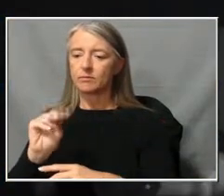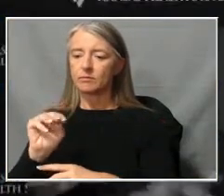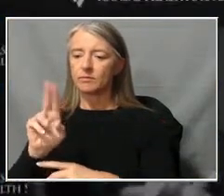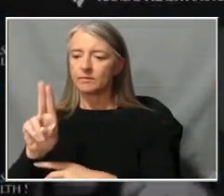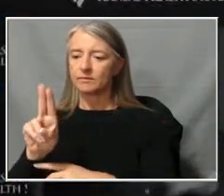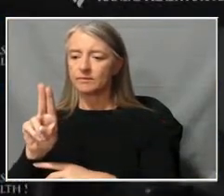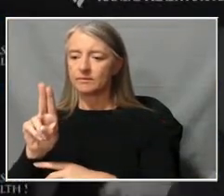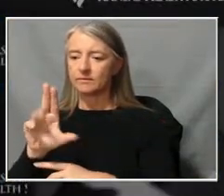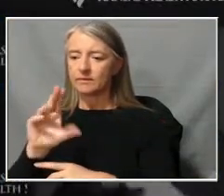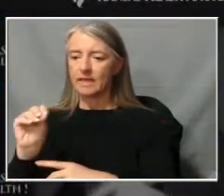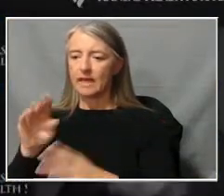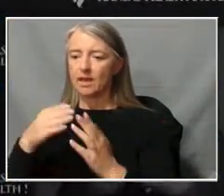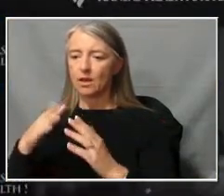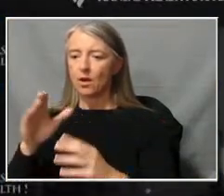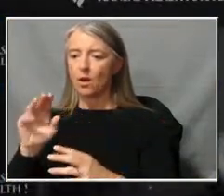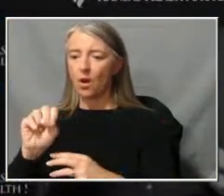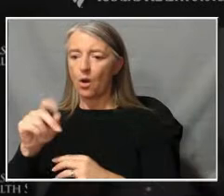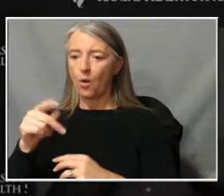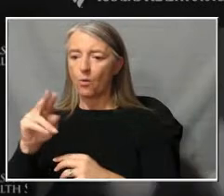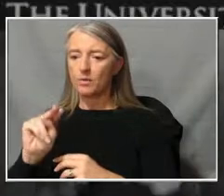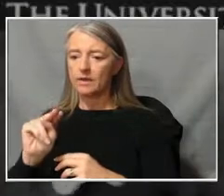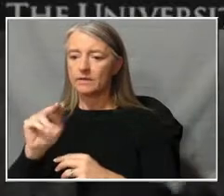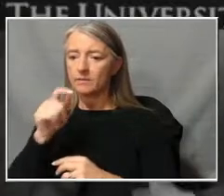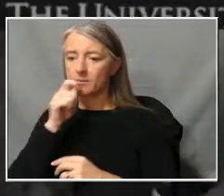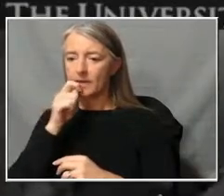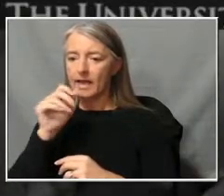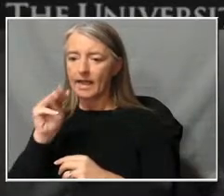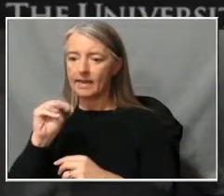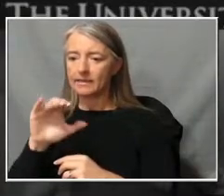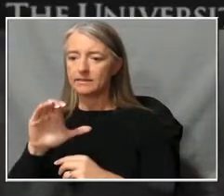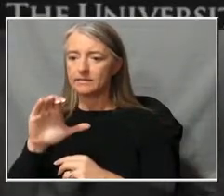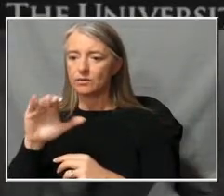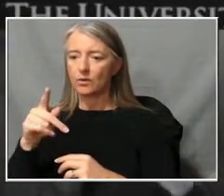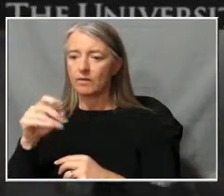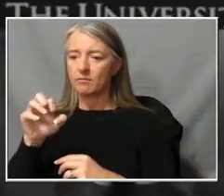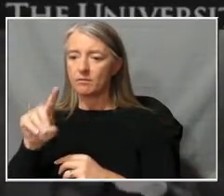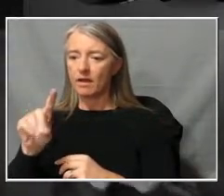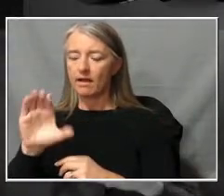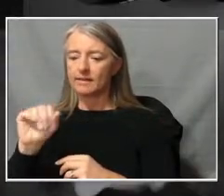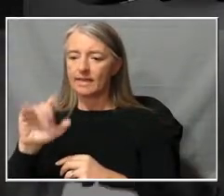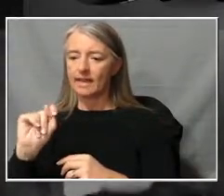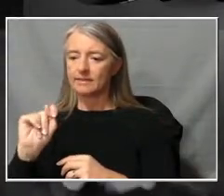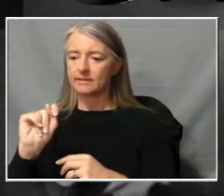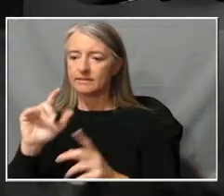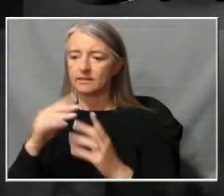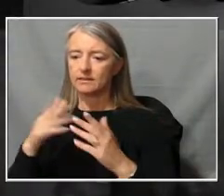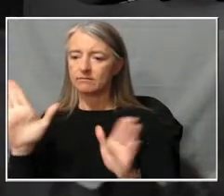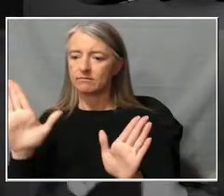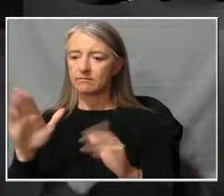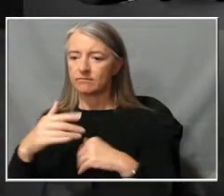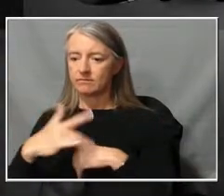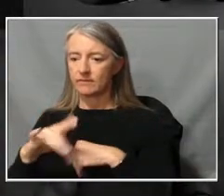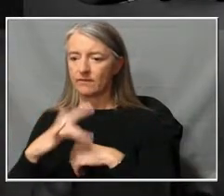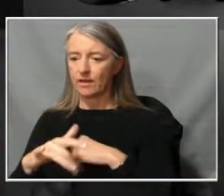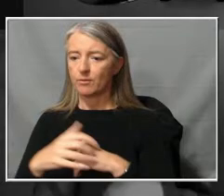Update and Open Mics with Dr. Stites podcasts. Now, everywhere podcasts are available.